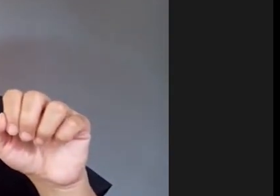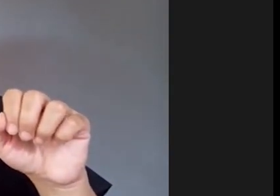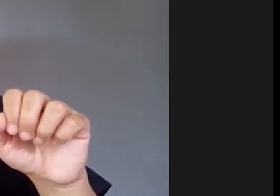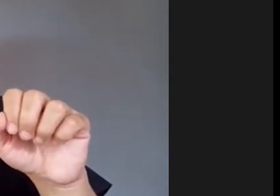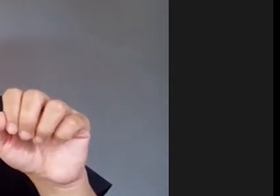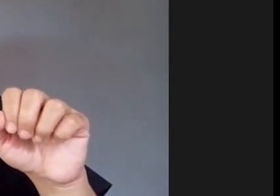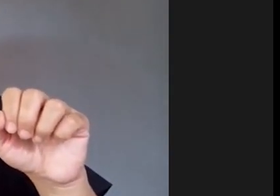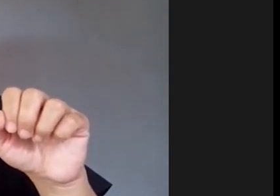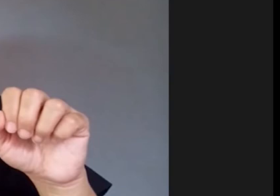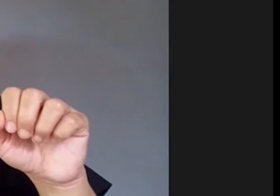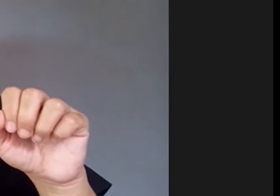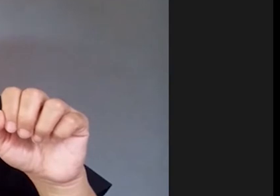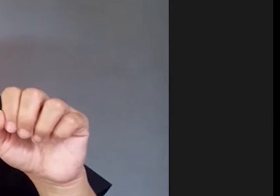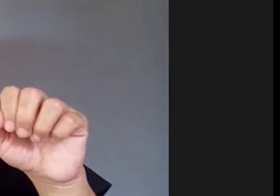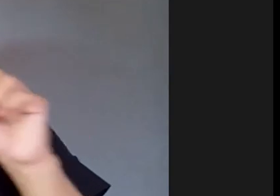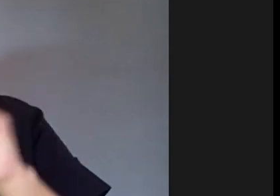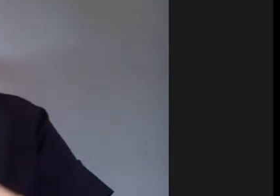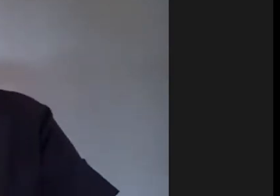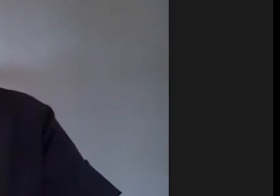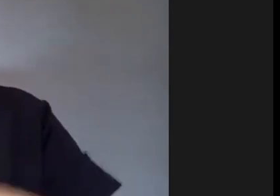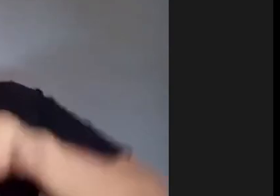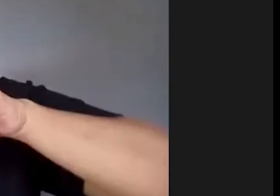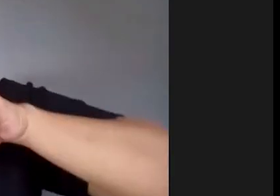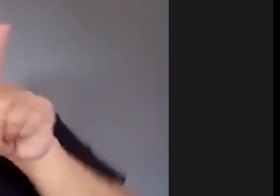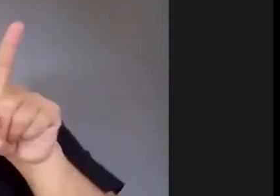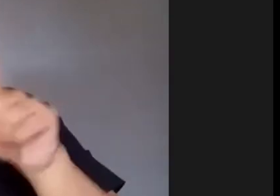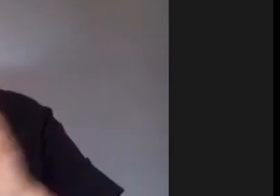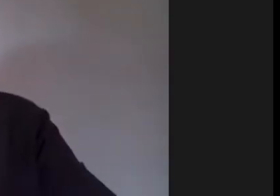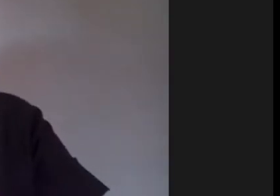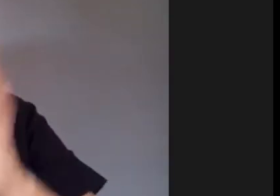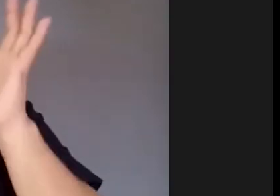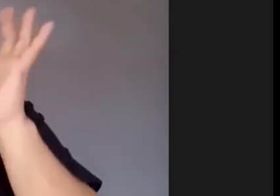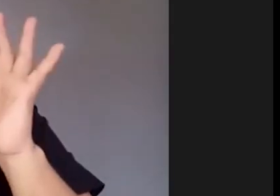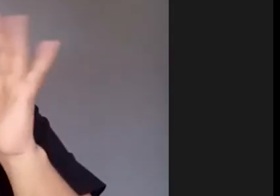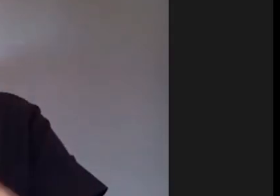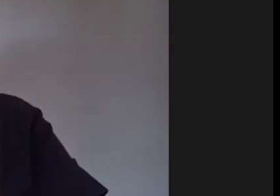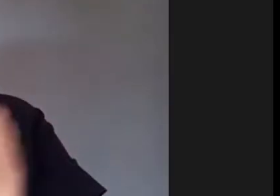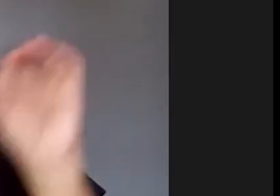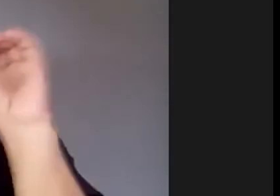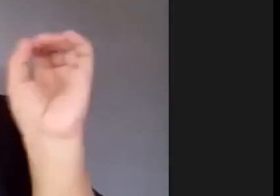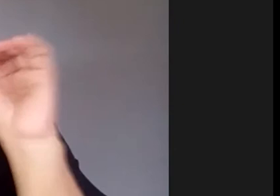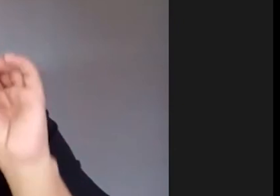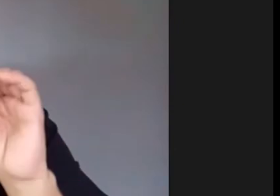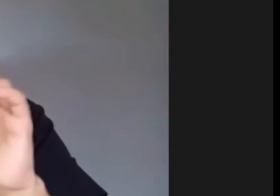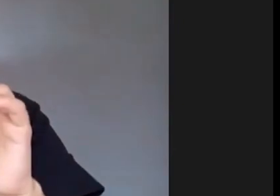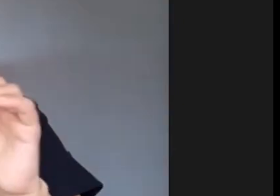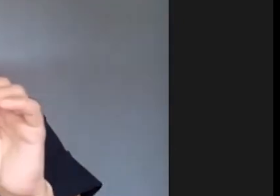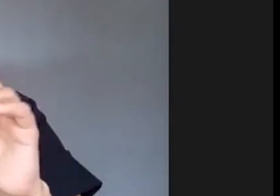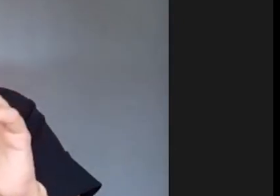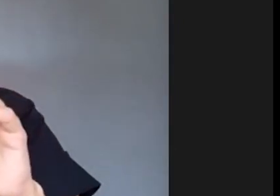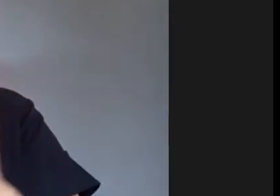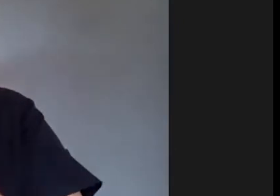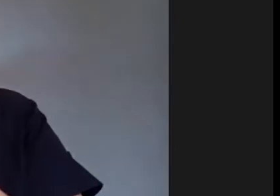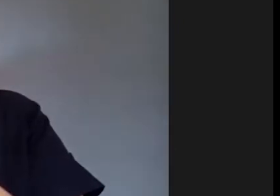Okay? But if you don't have another predicate, like you cannot insert have in